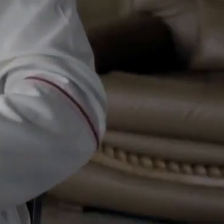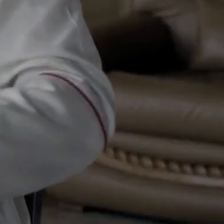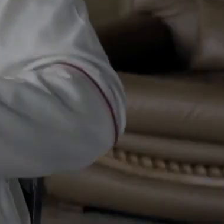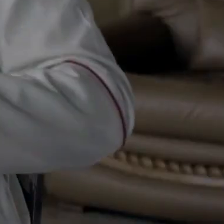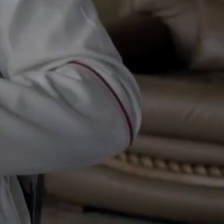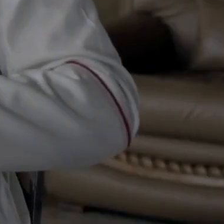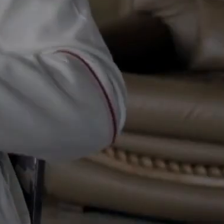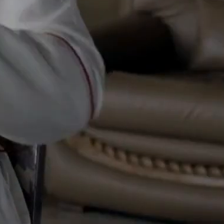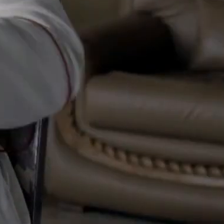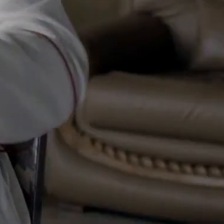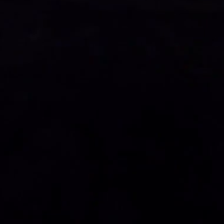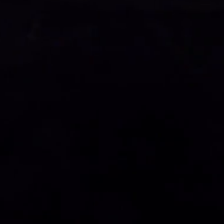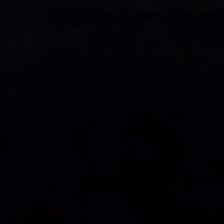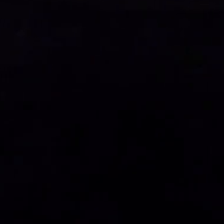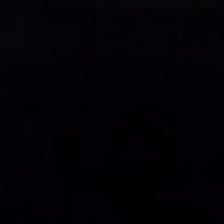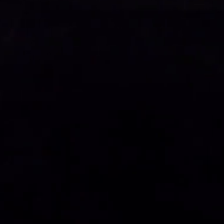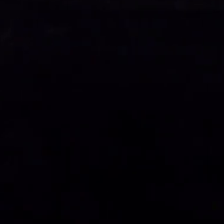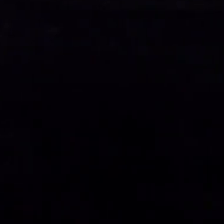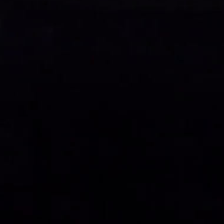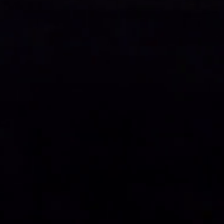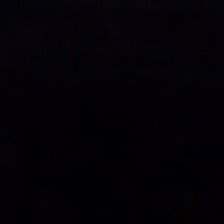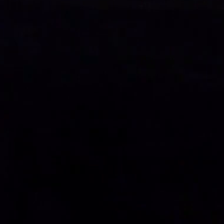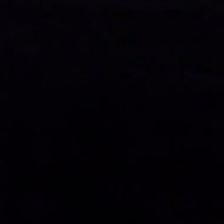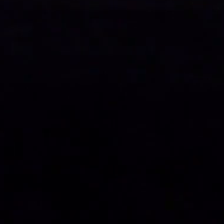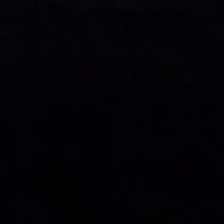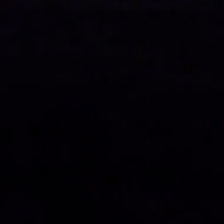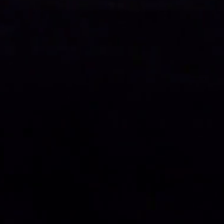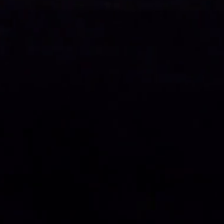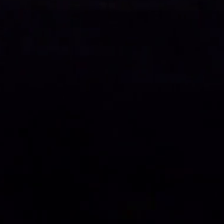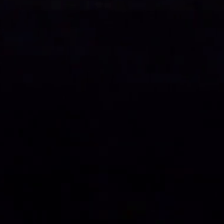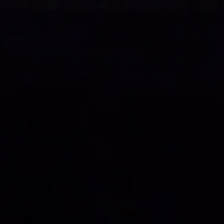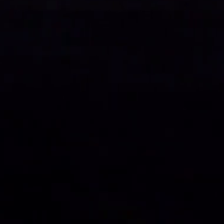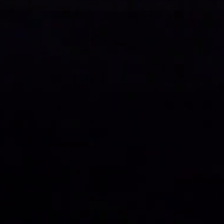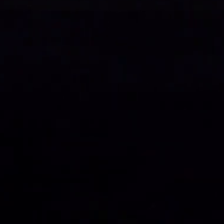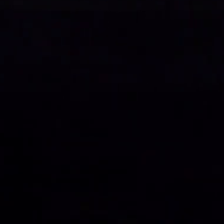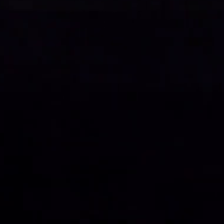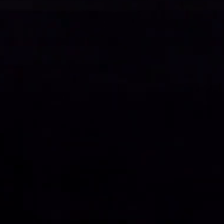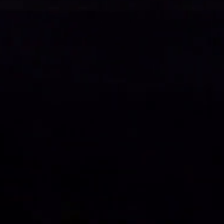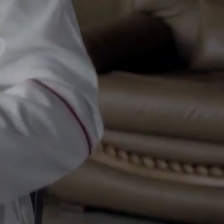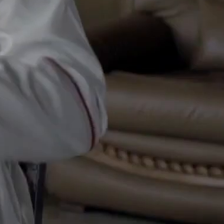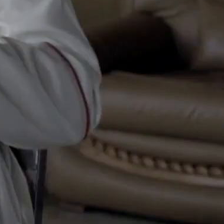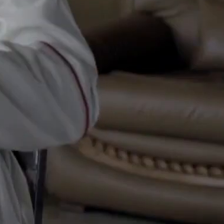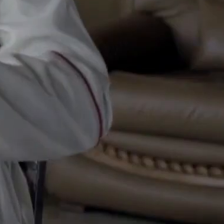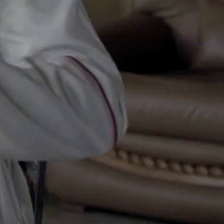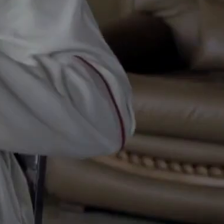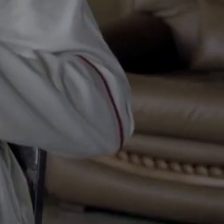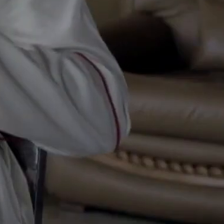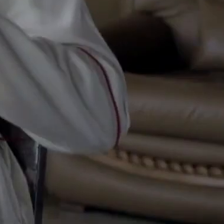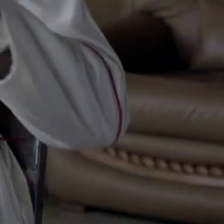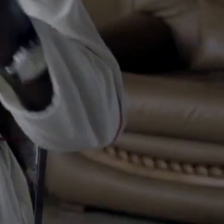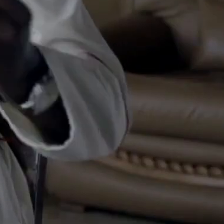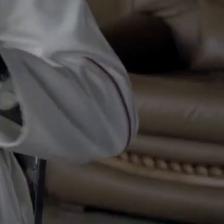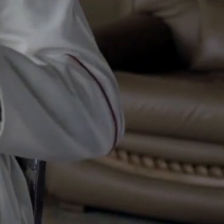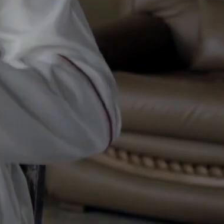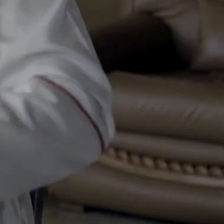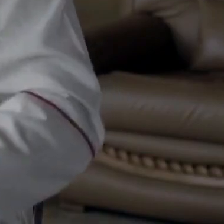country. It becomes inaccessible. It's like being at the end of the world. There are also traditional